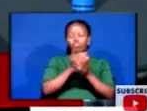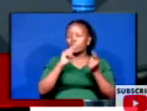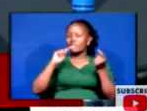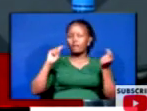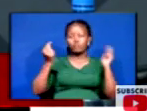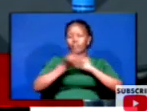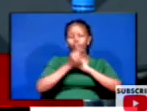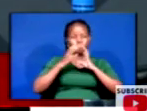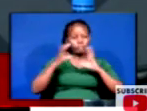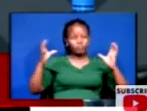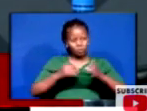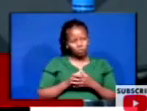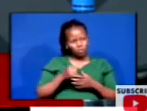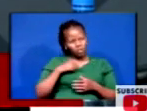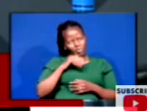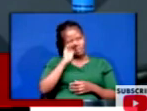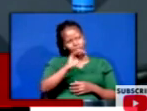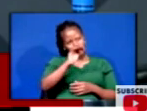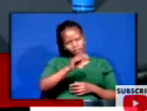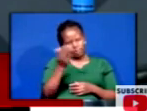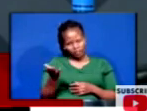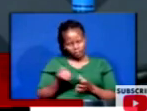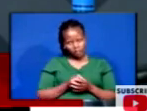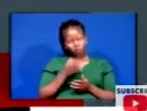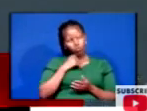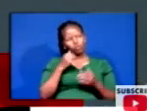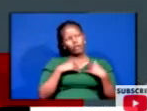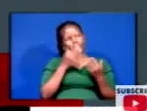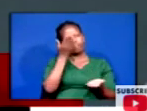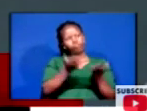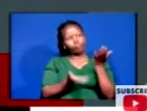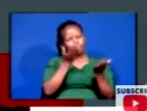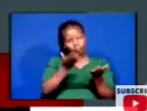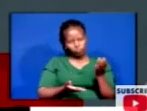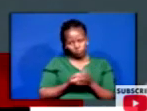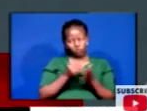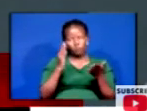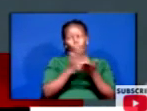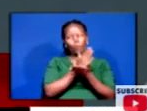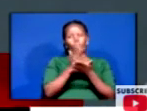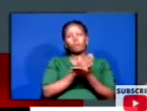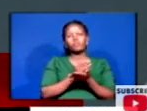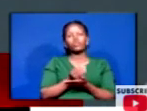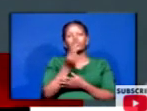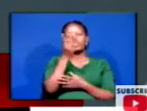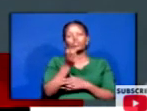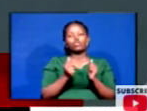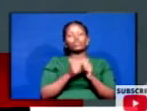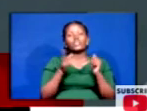changer. Let me just ask Wakili this. And I would like us to do a comparative analysis between the 2017 petition and